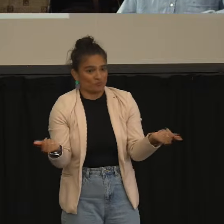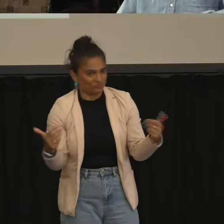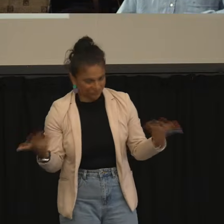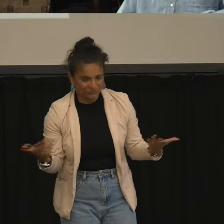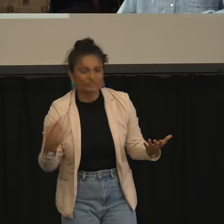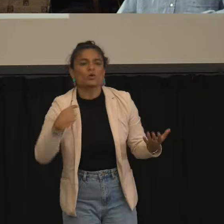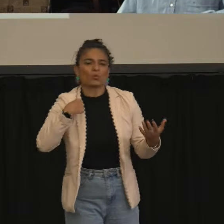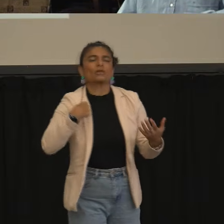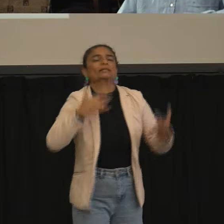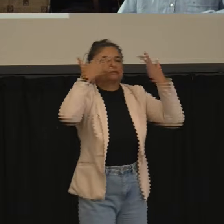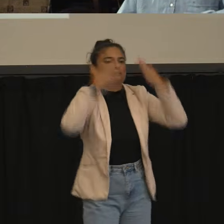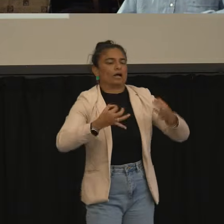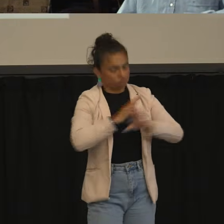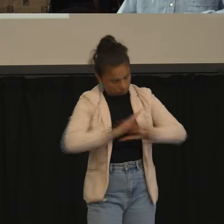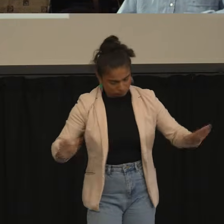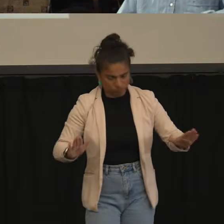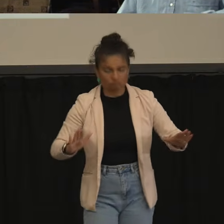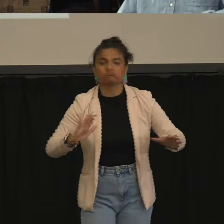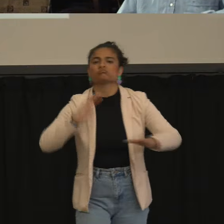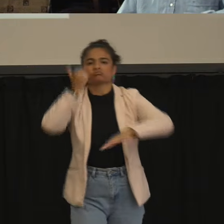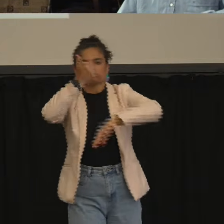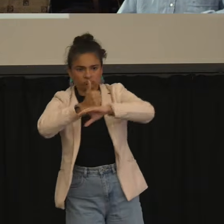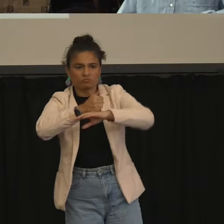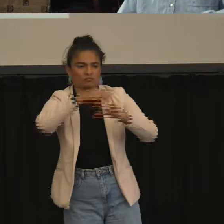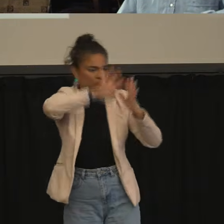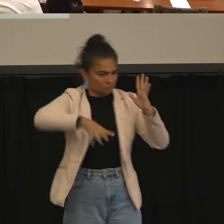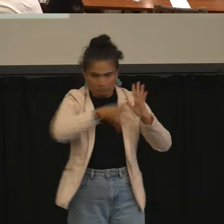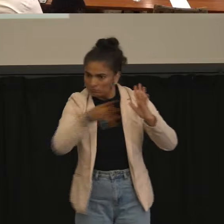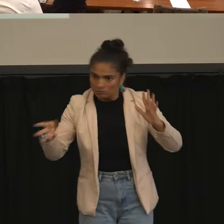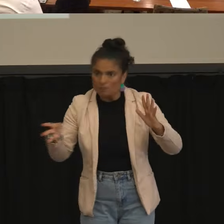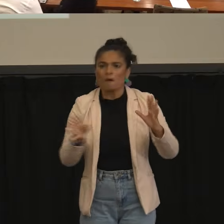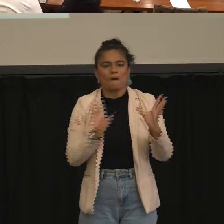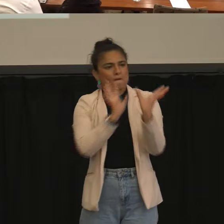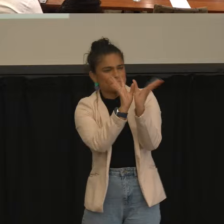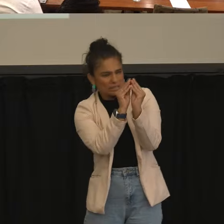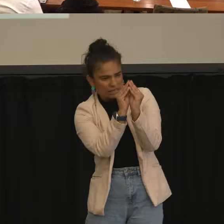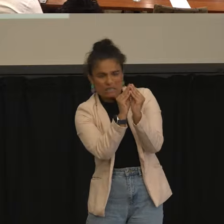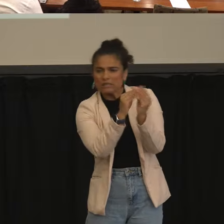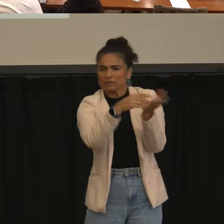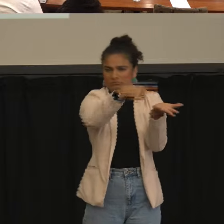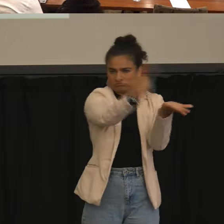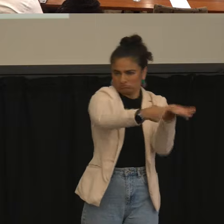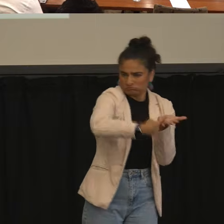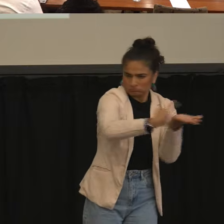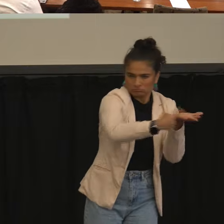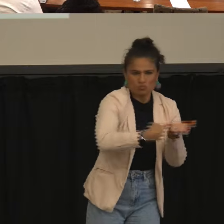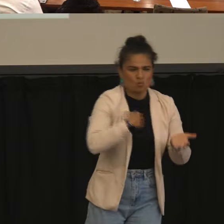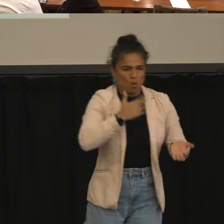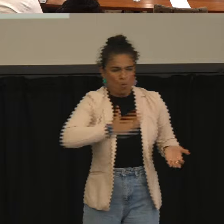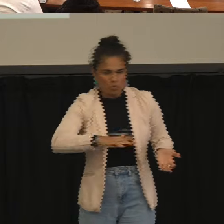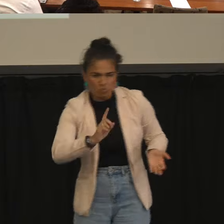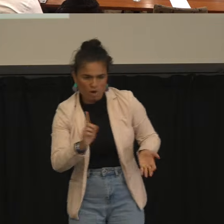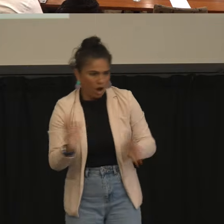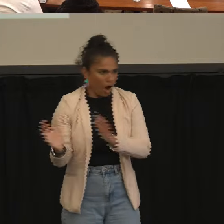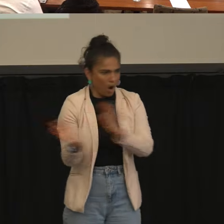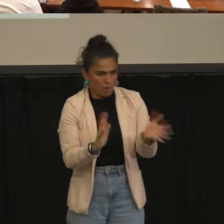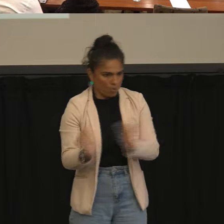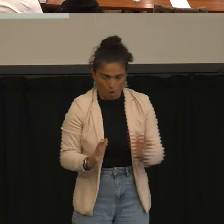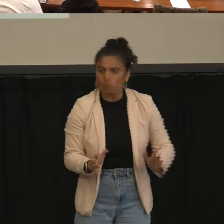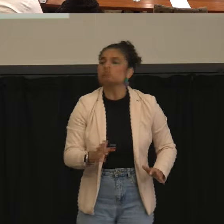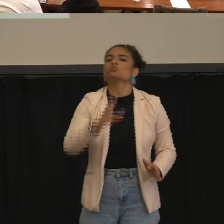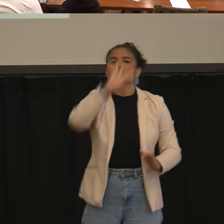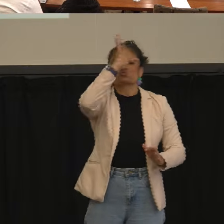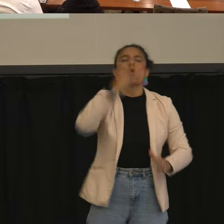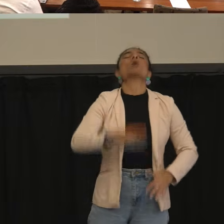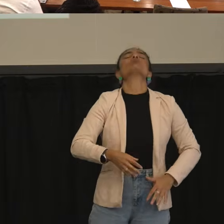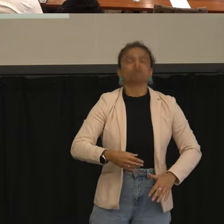And through everything, we then made the decision. Excel sheet is set up. We had meetings. We